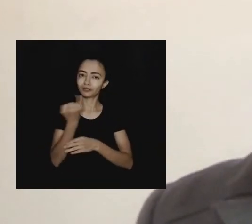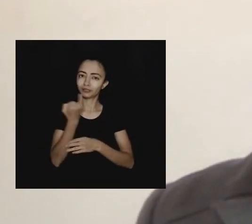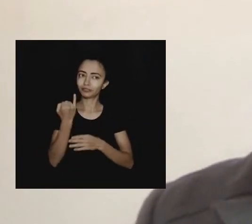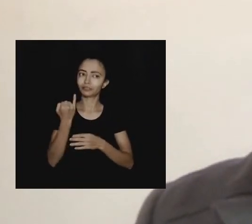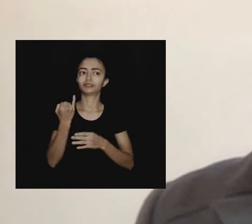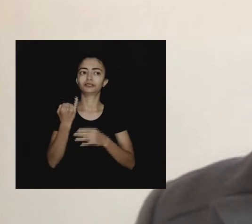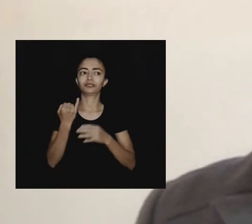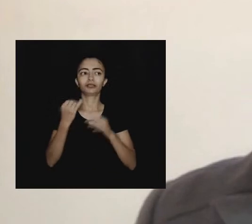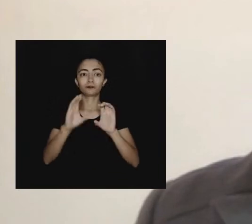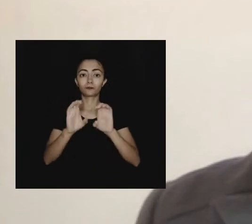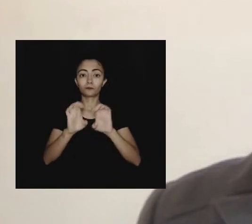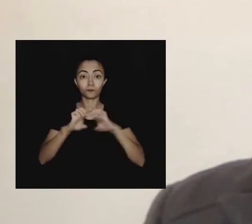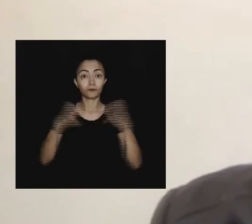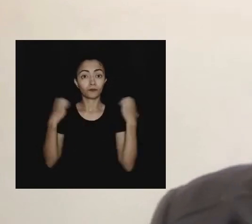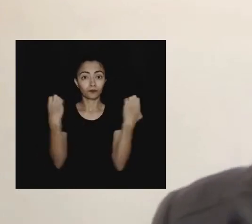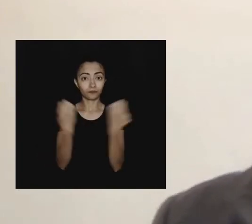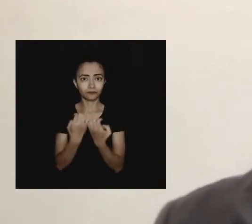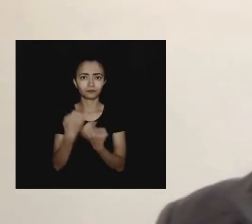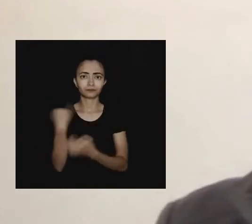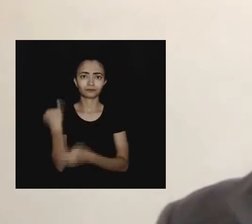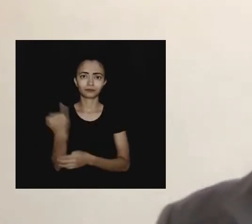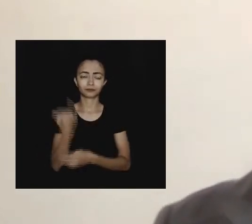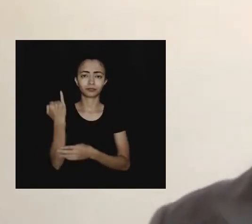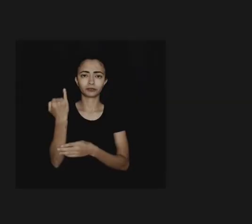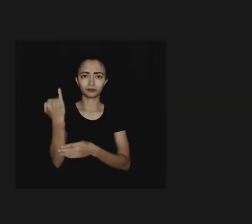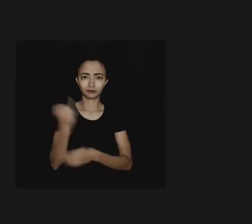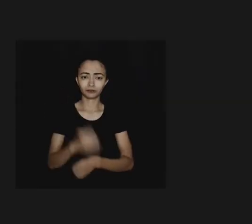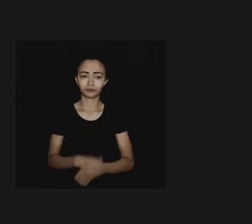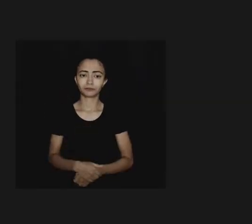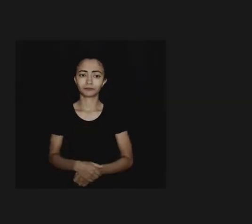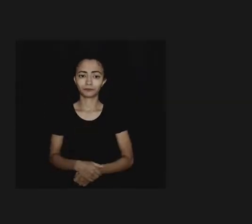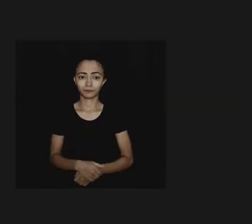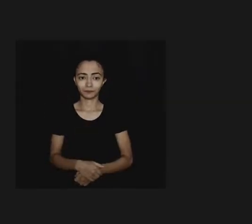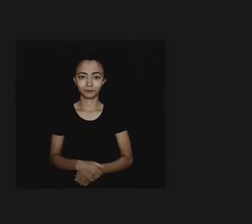very important moment, an essential webinar this was.